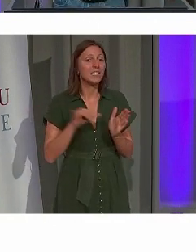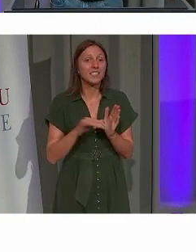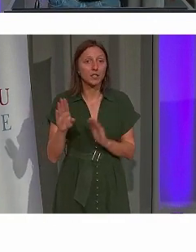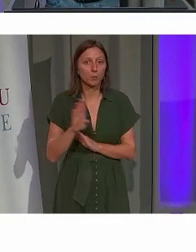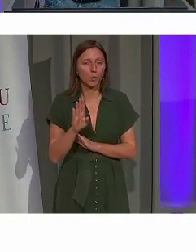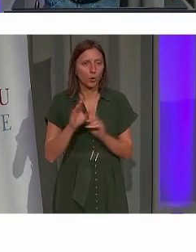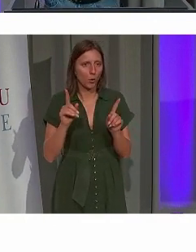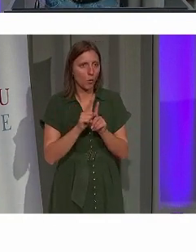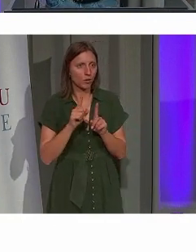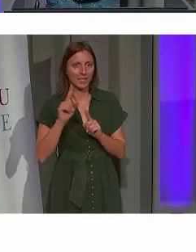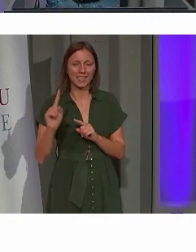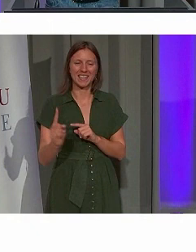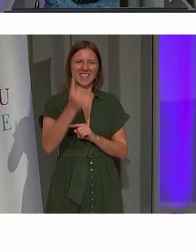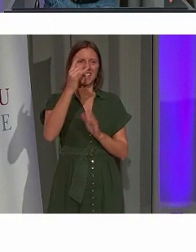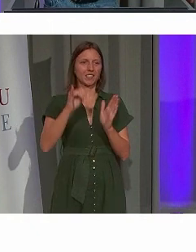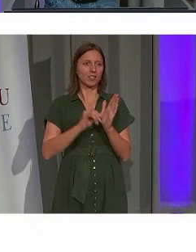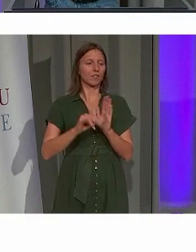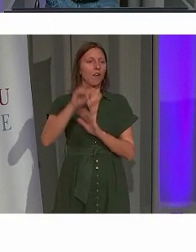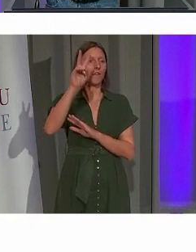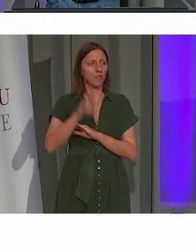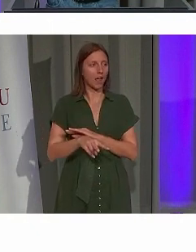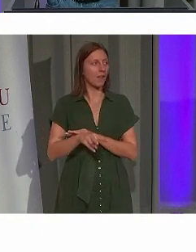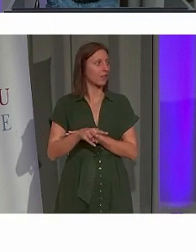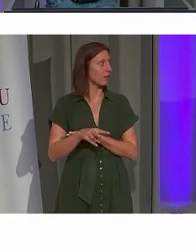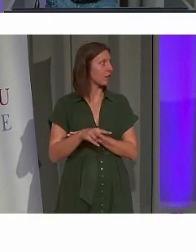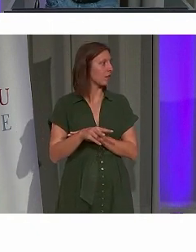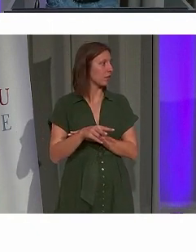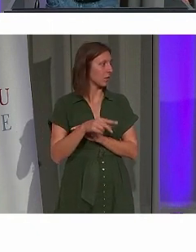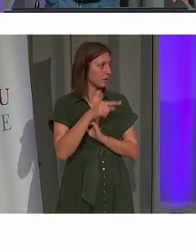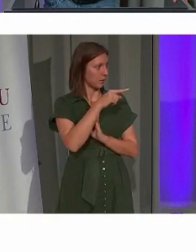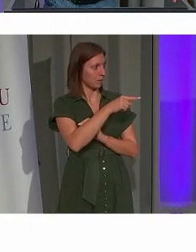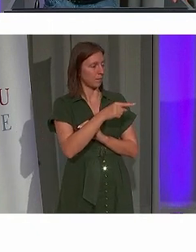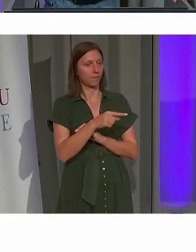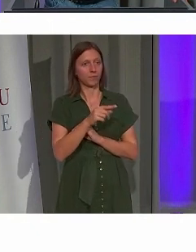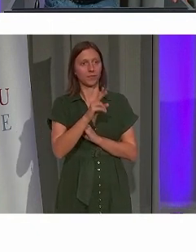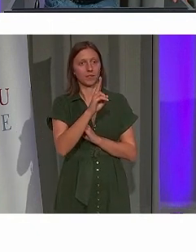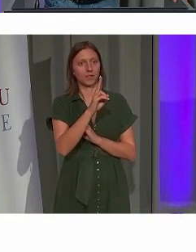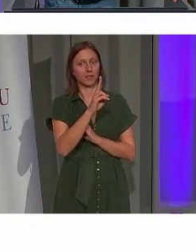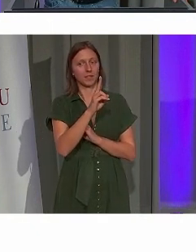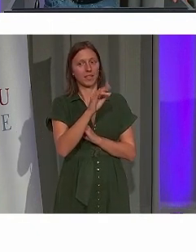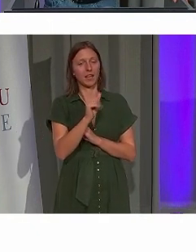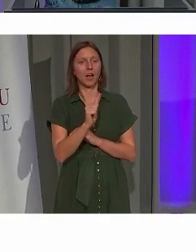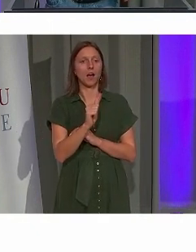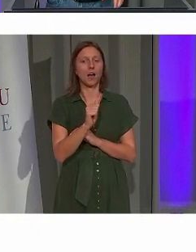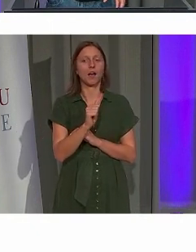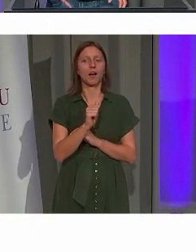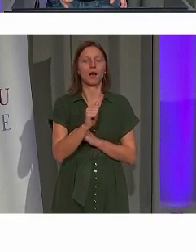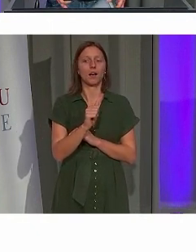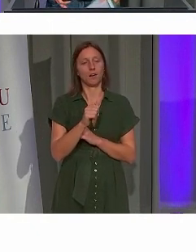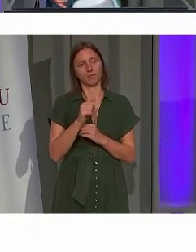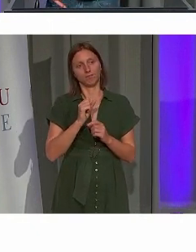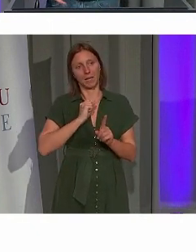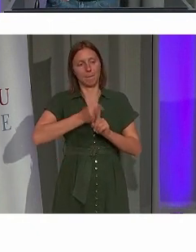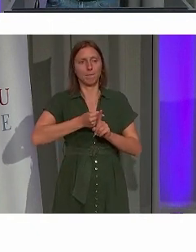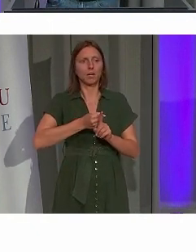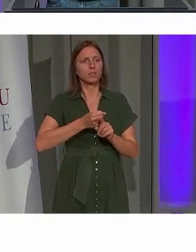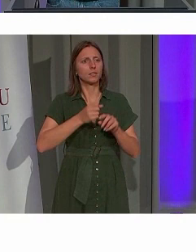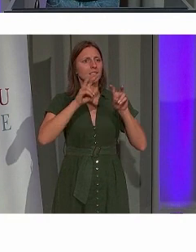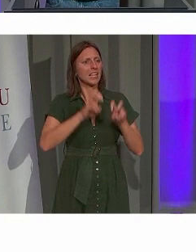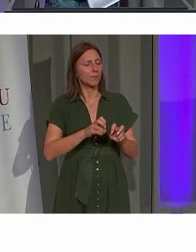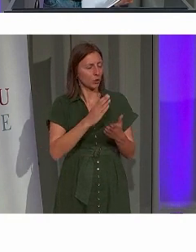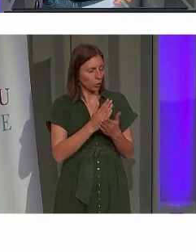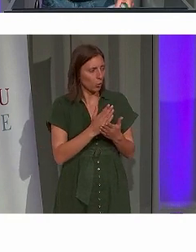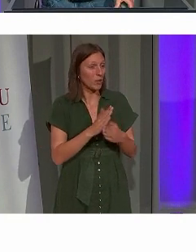changed it. So Bruges was also the first city in Flanders who actually did a HIA, or